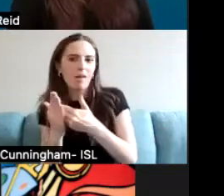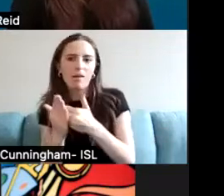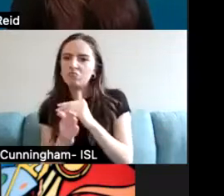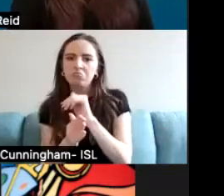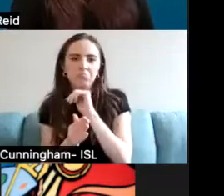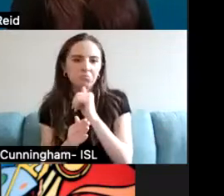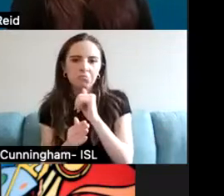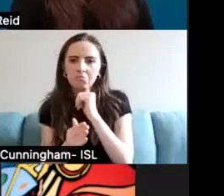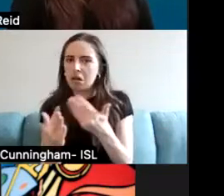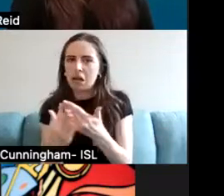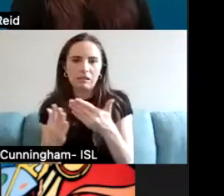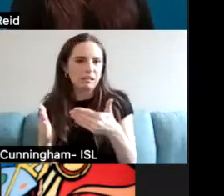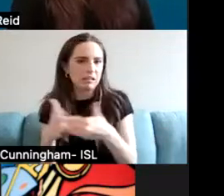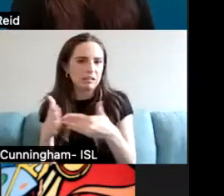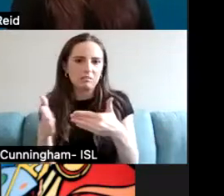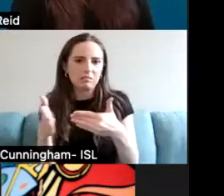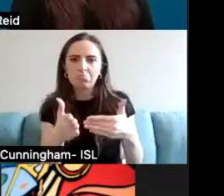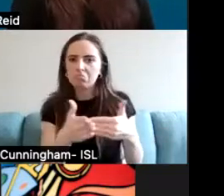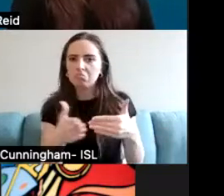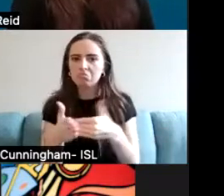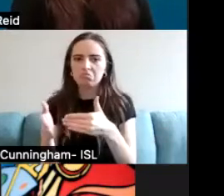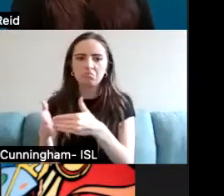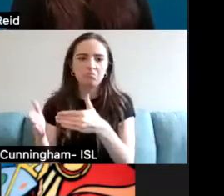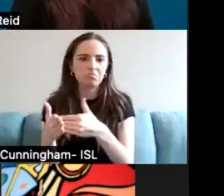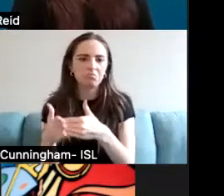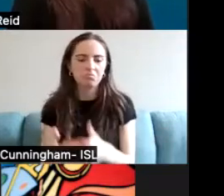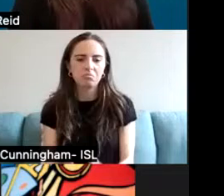look at how that works.